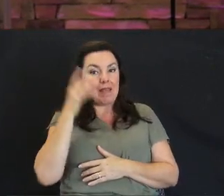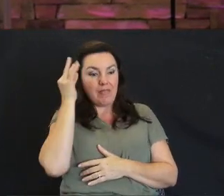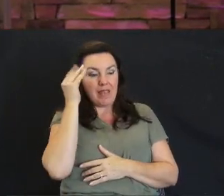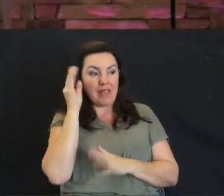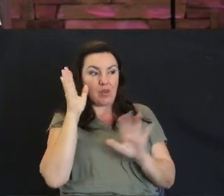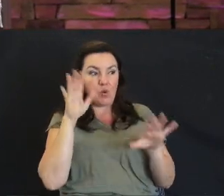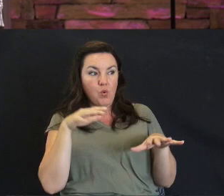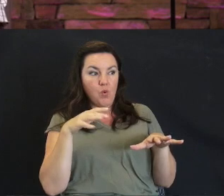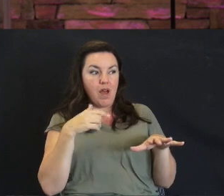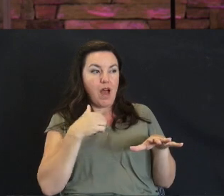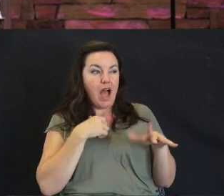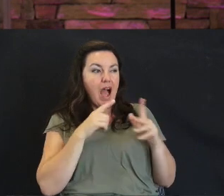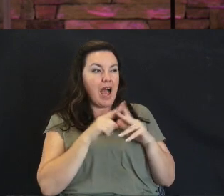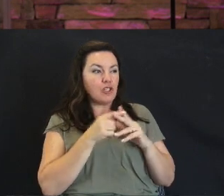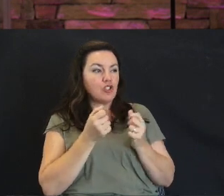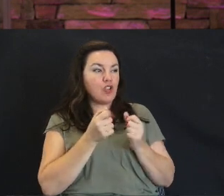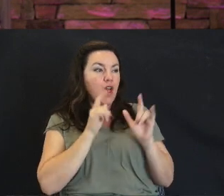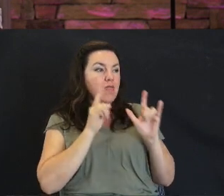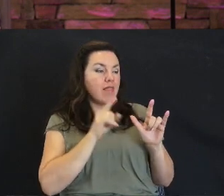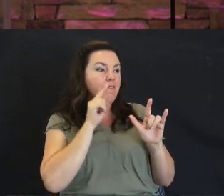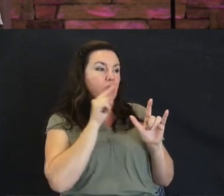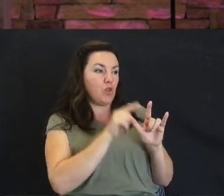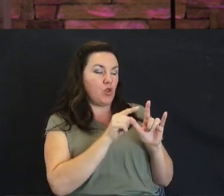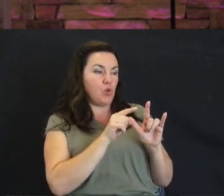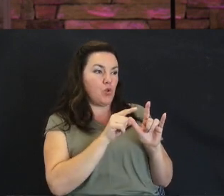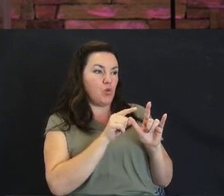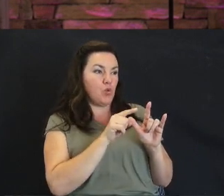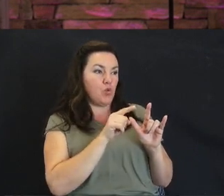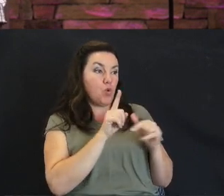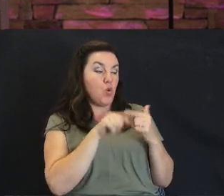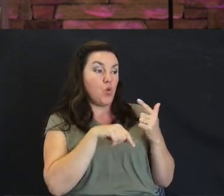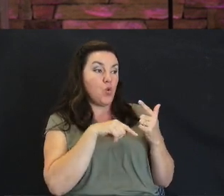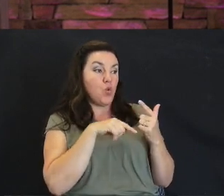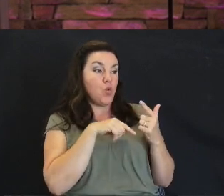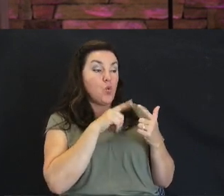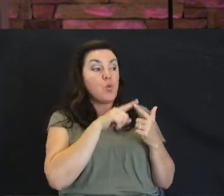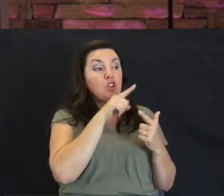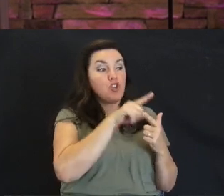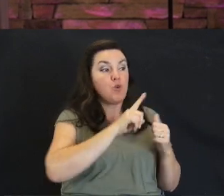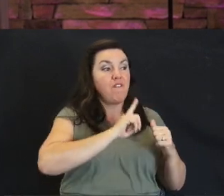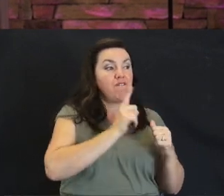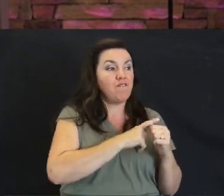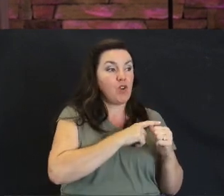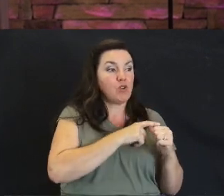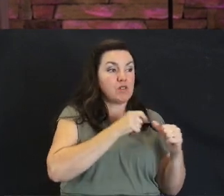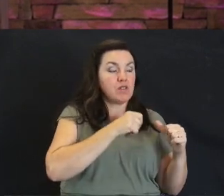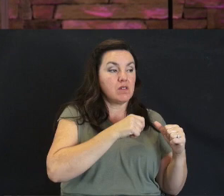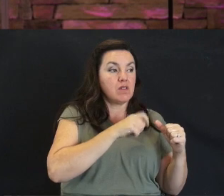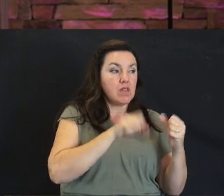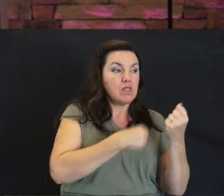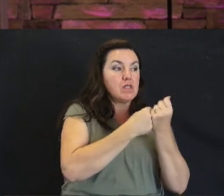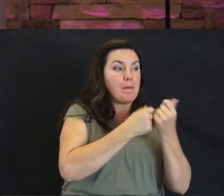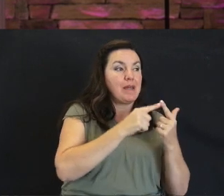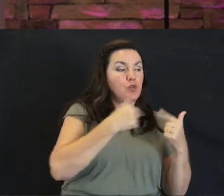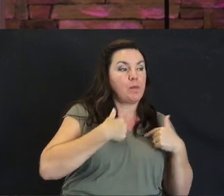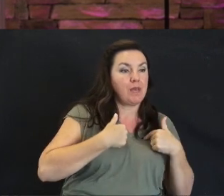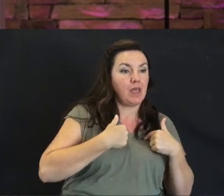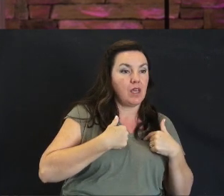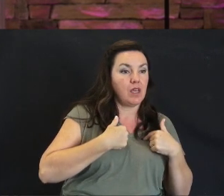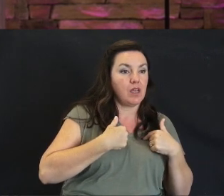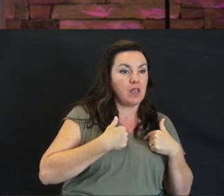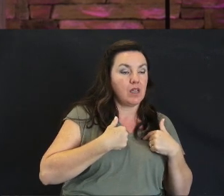I will start loving my wife The way that I am called to And not until she first Submits herself The way that she's called to